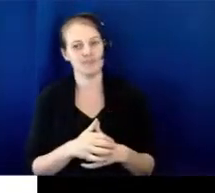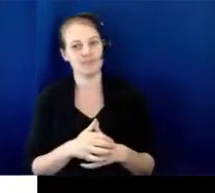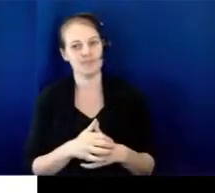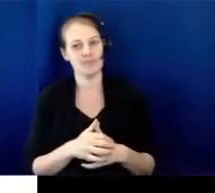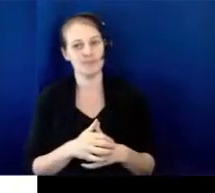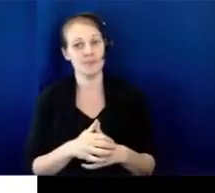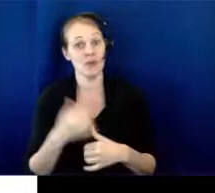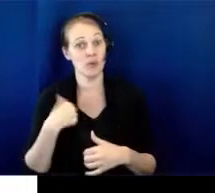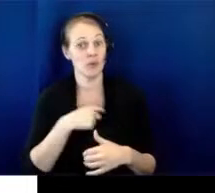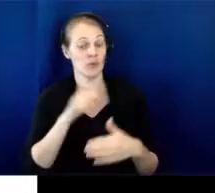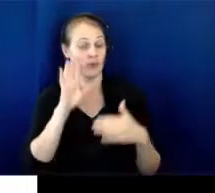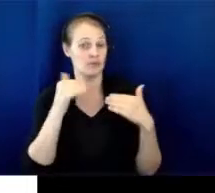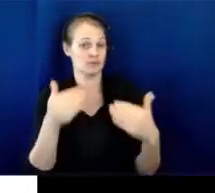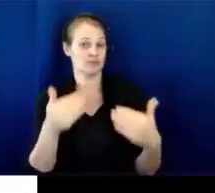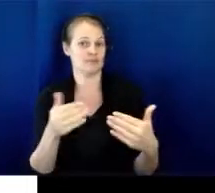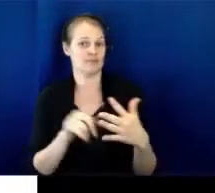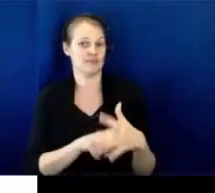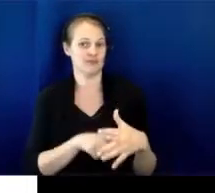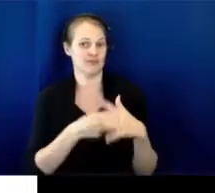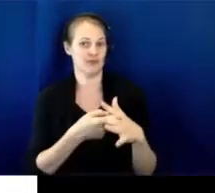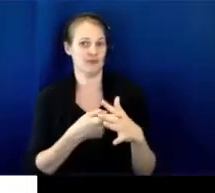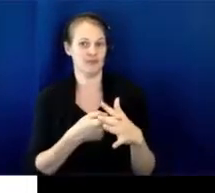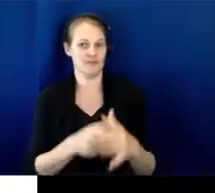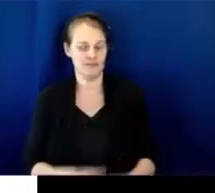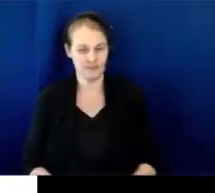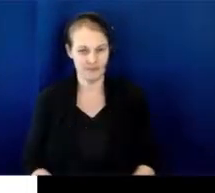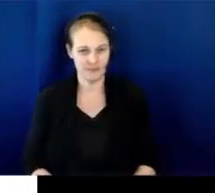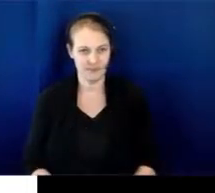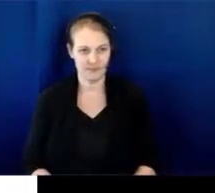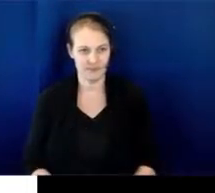we'll go ahead and we'll get started.